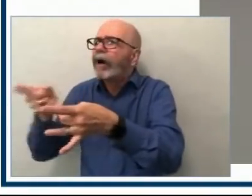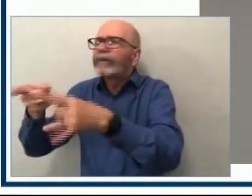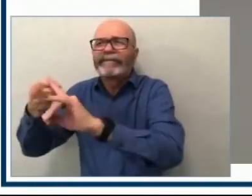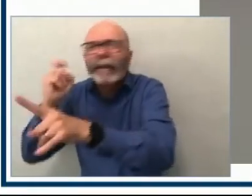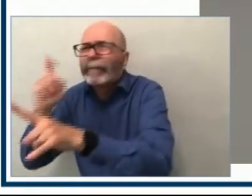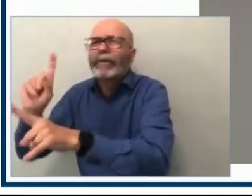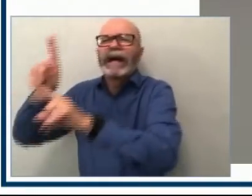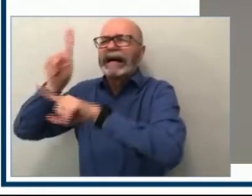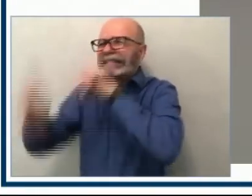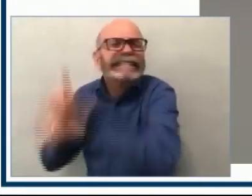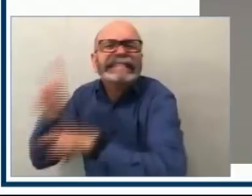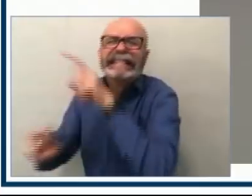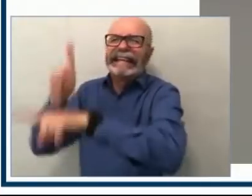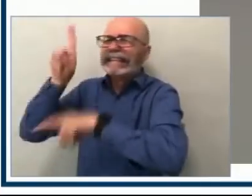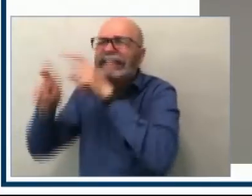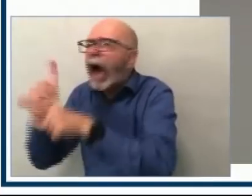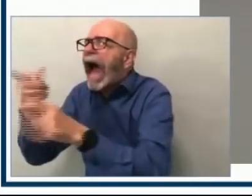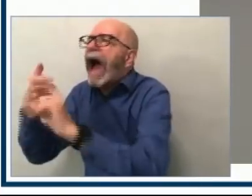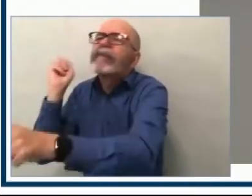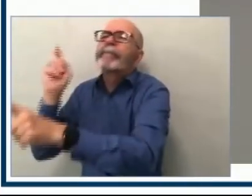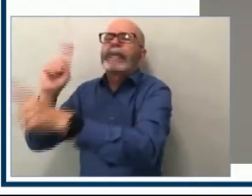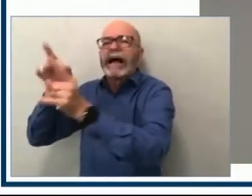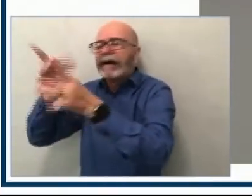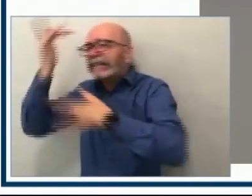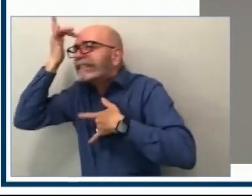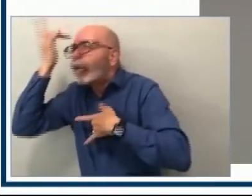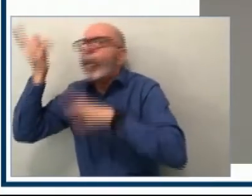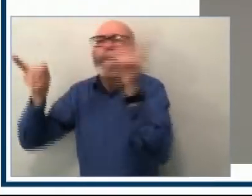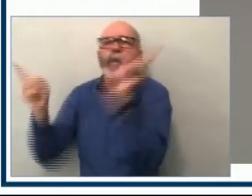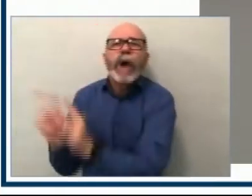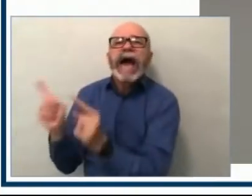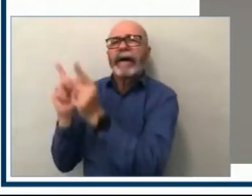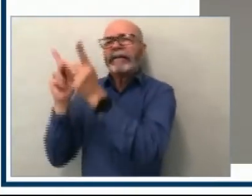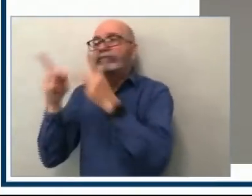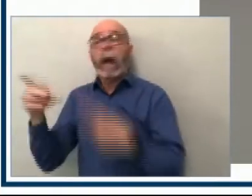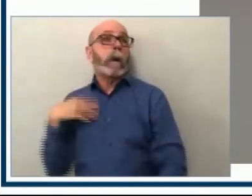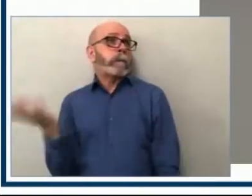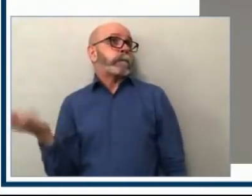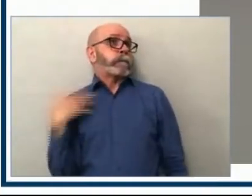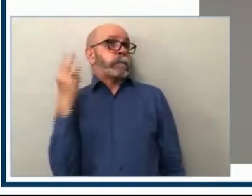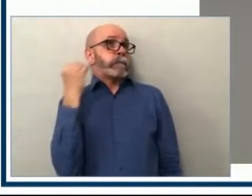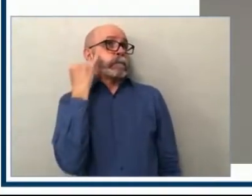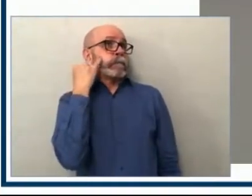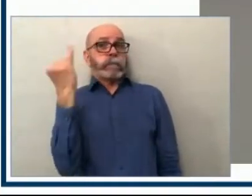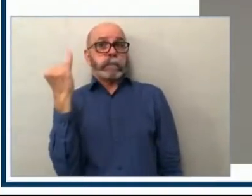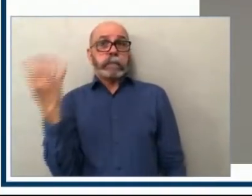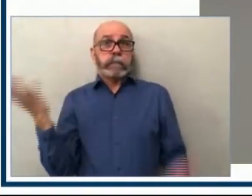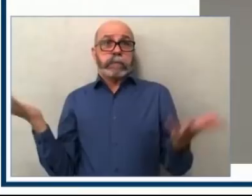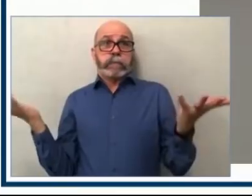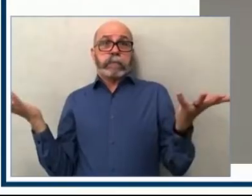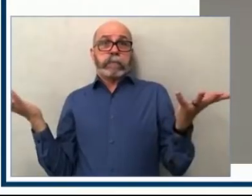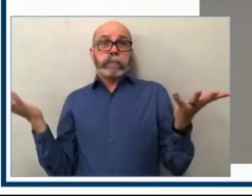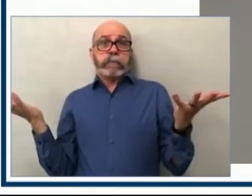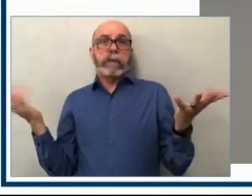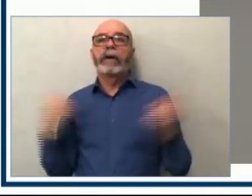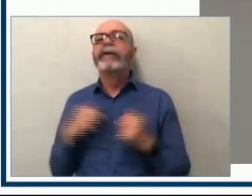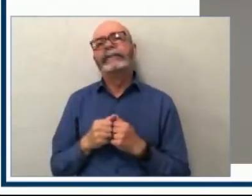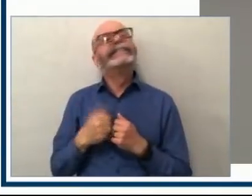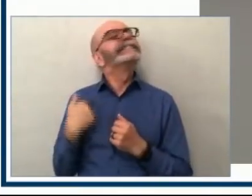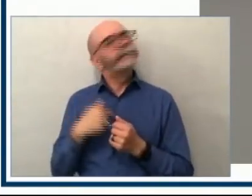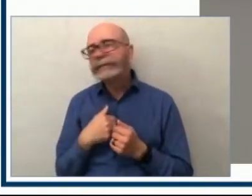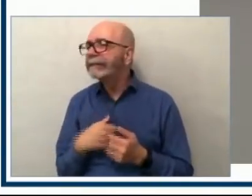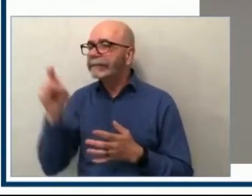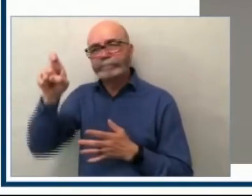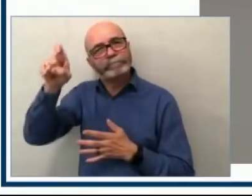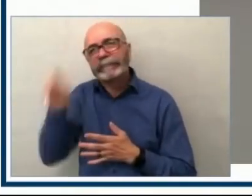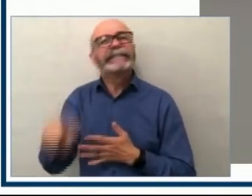infection from, has not revealed any source. Which to me is all very important work to do and very reassuring that we're